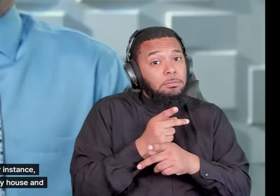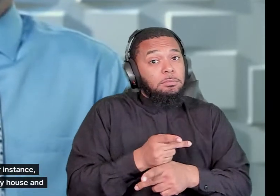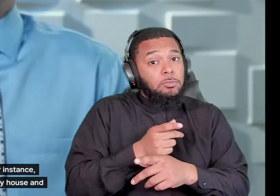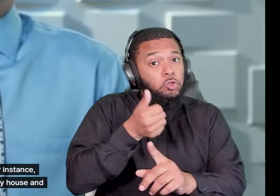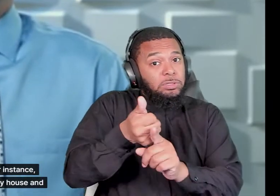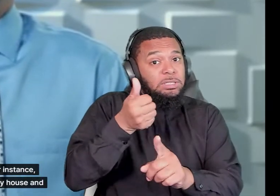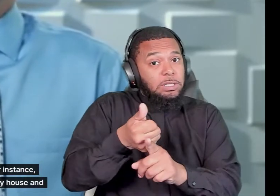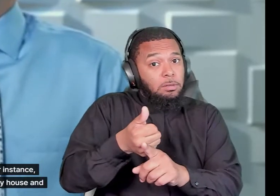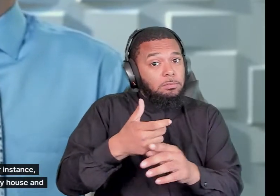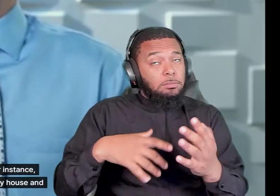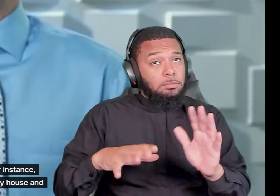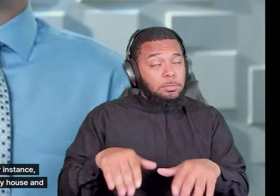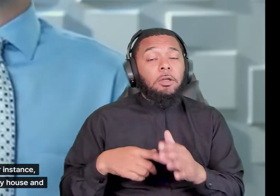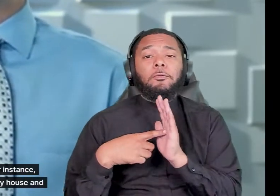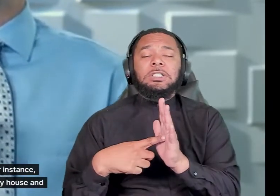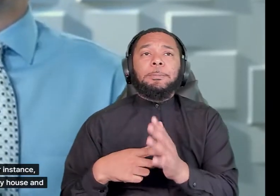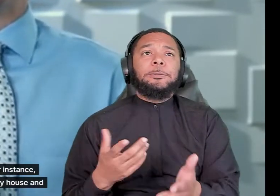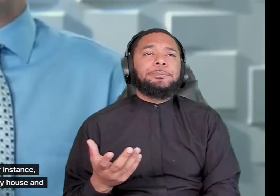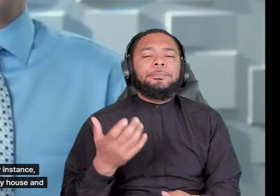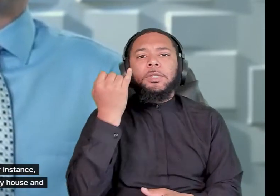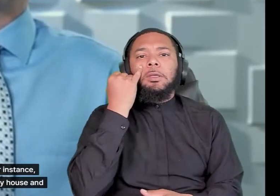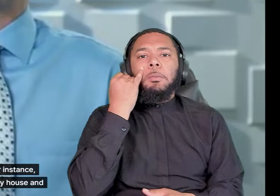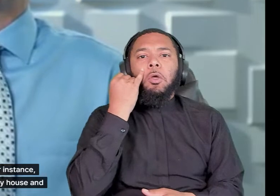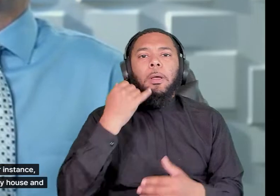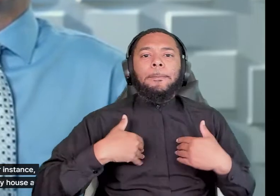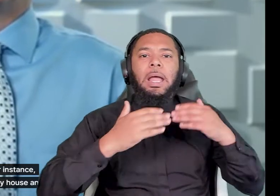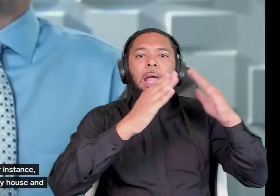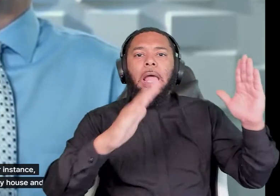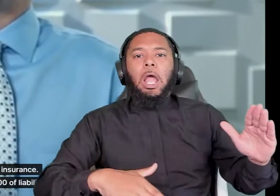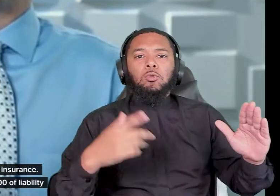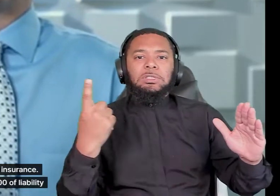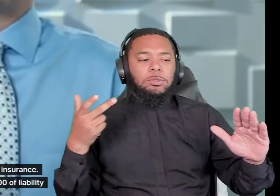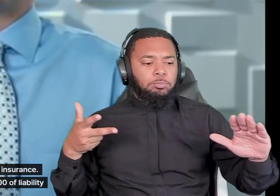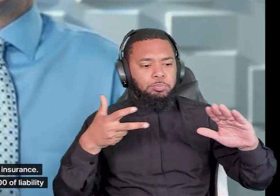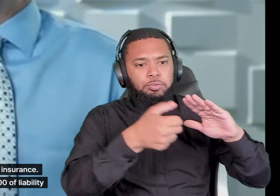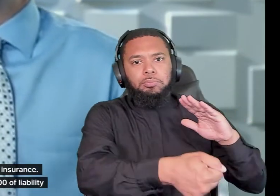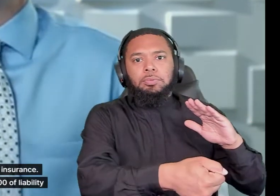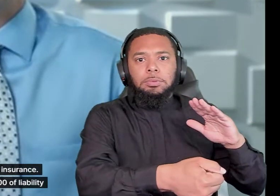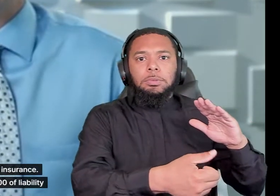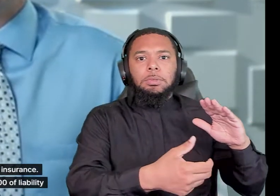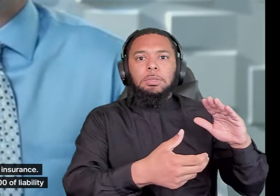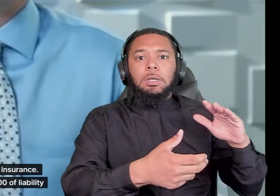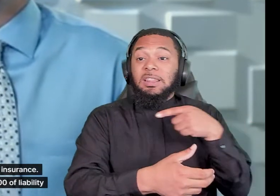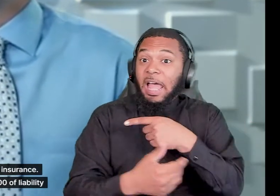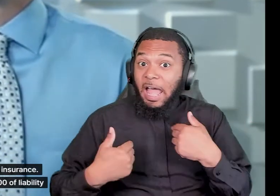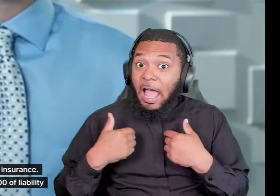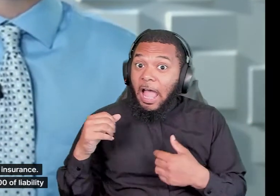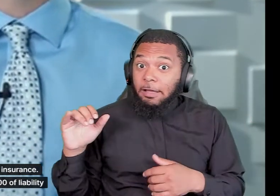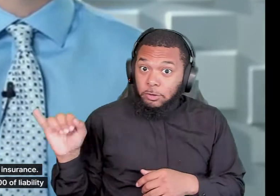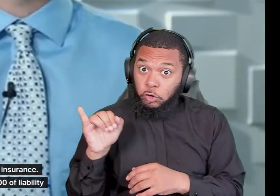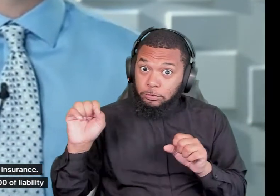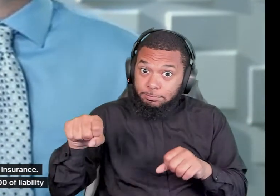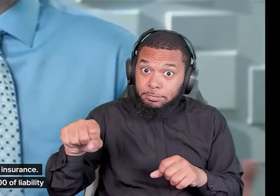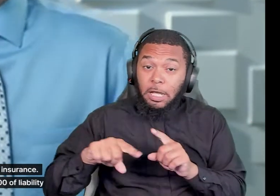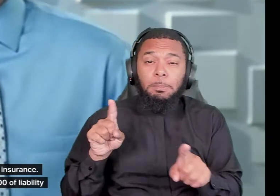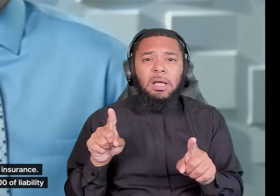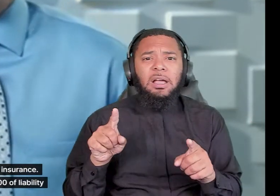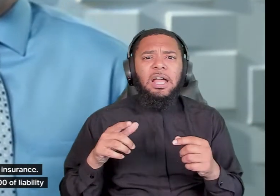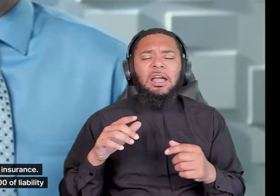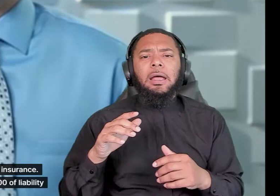if, for instance, let's say somebody hits my house and with their car, they have insurance, but they only